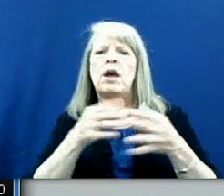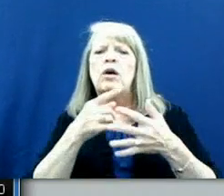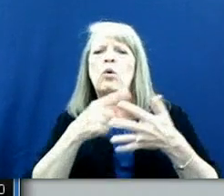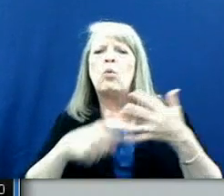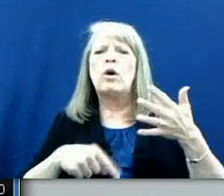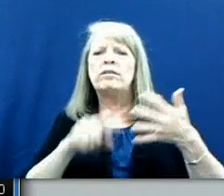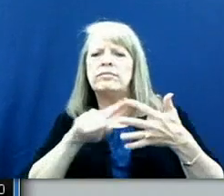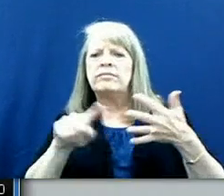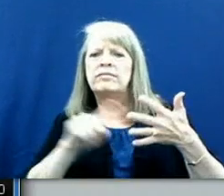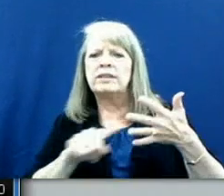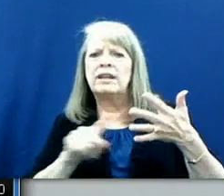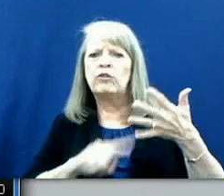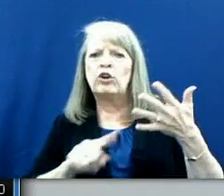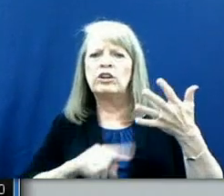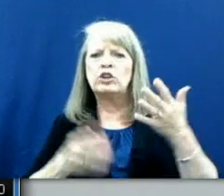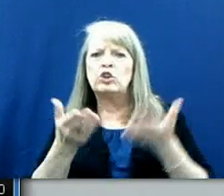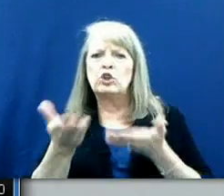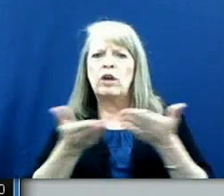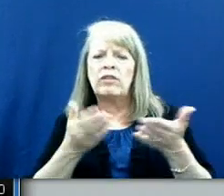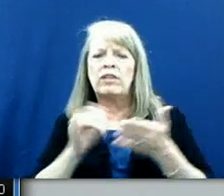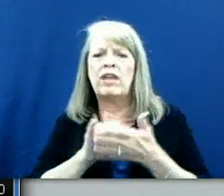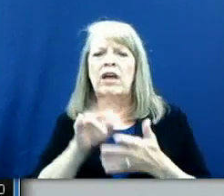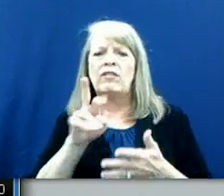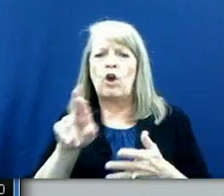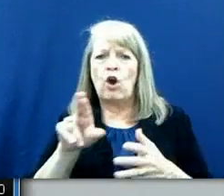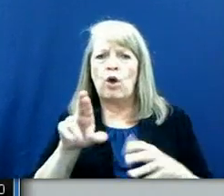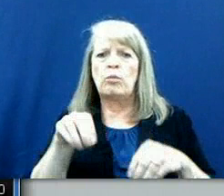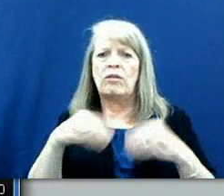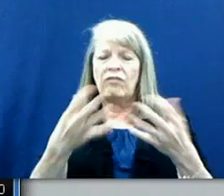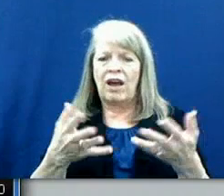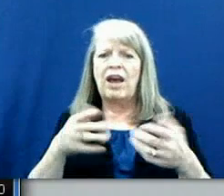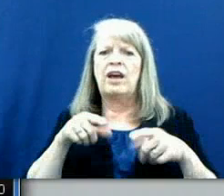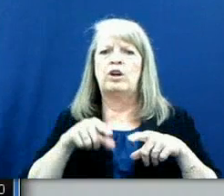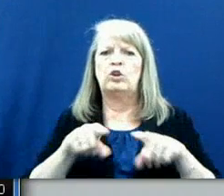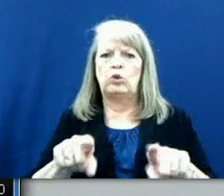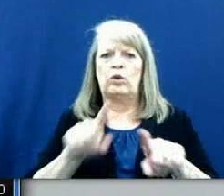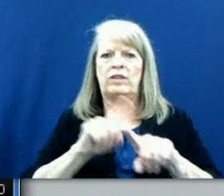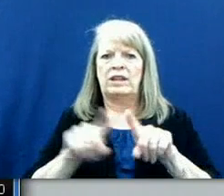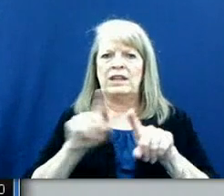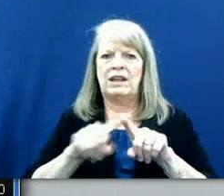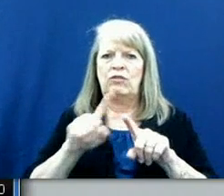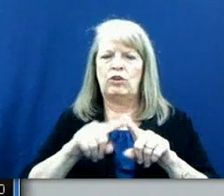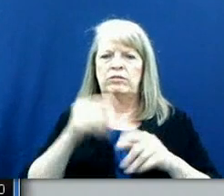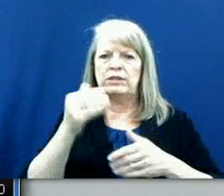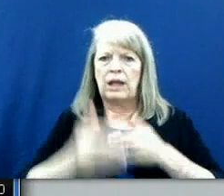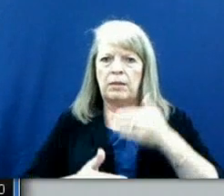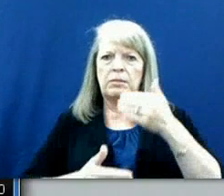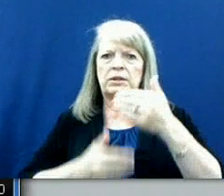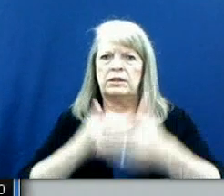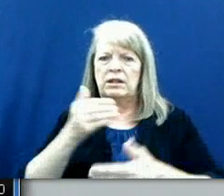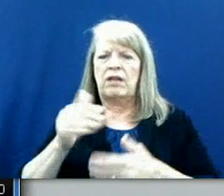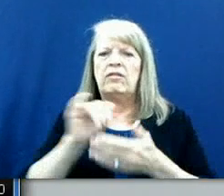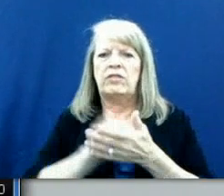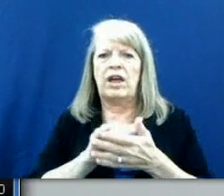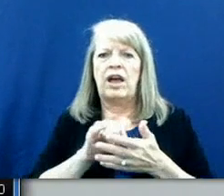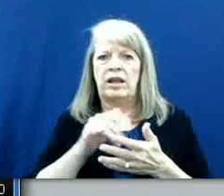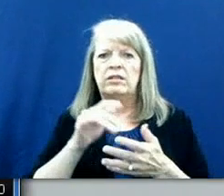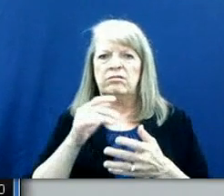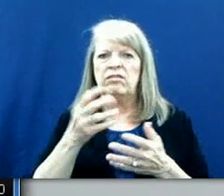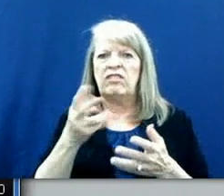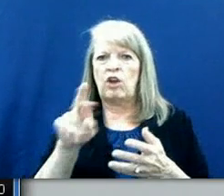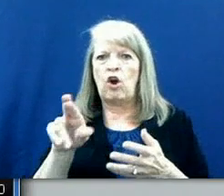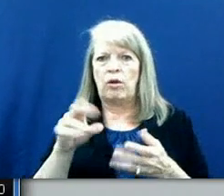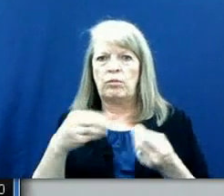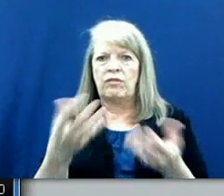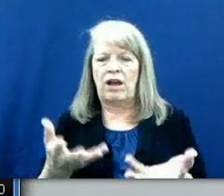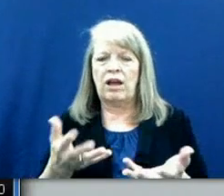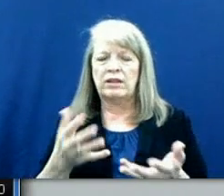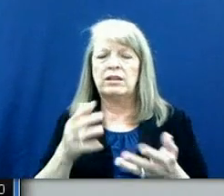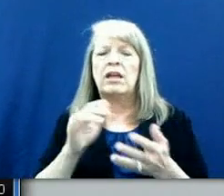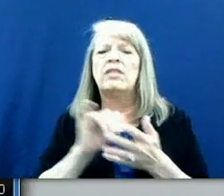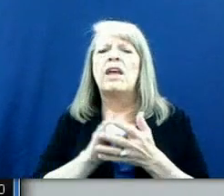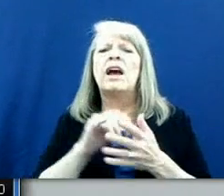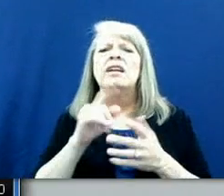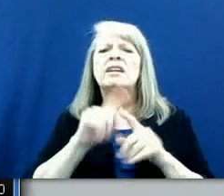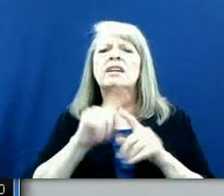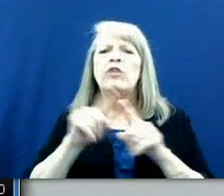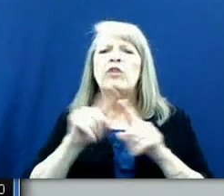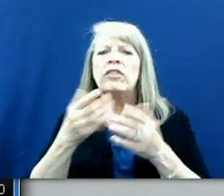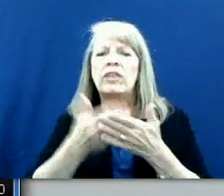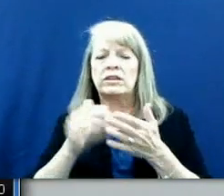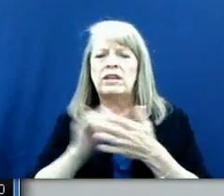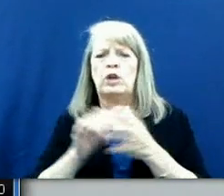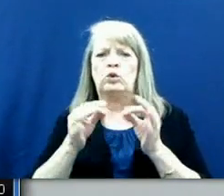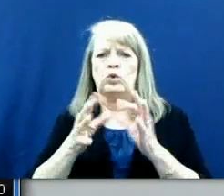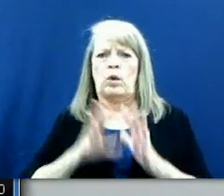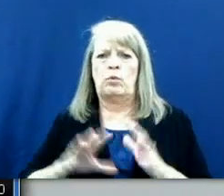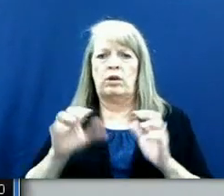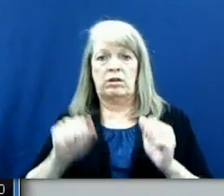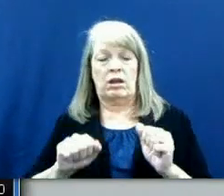services that VR provides at each step in the VR process. These services provide the settings an interpreter may encounter in